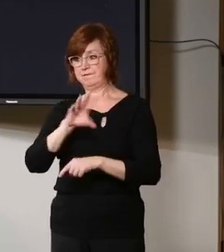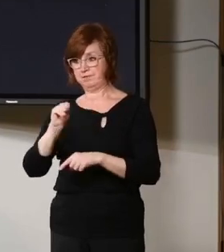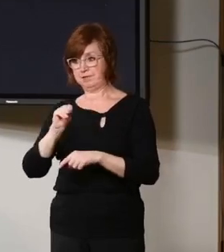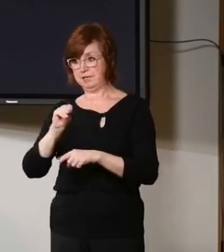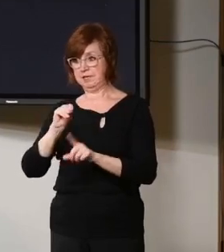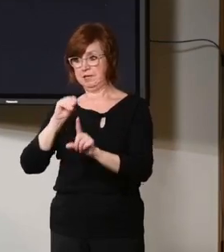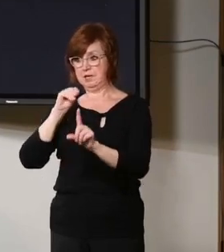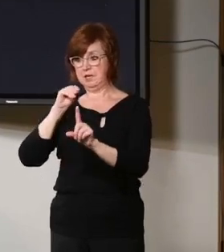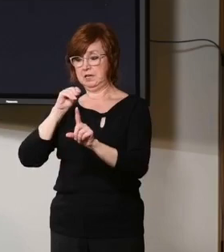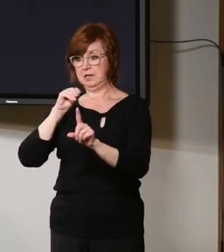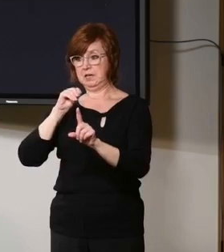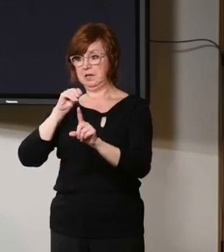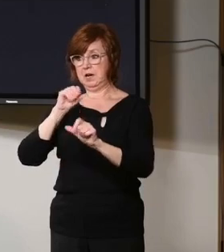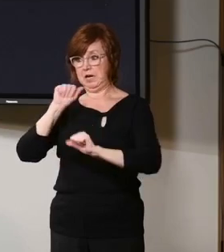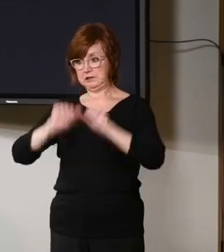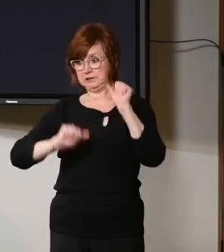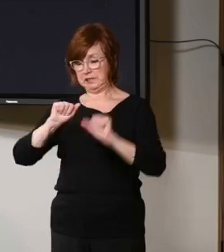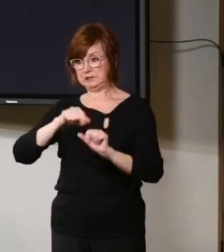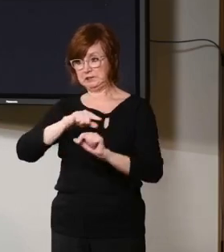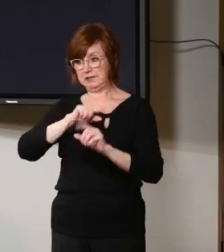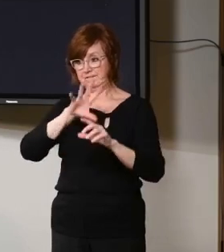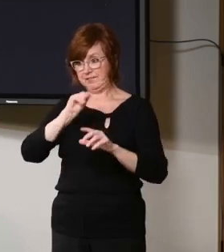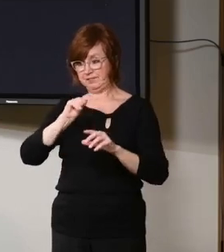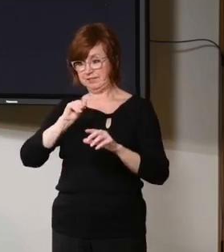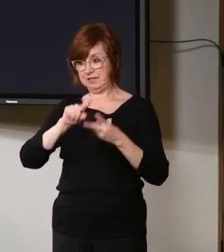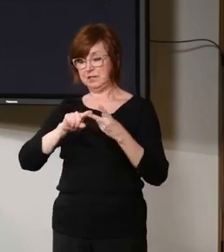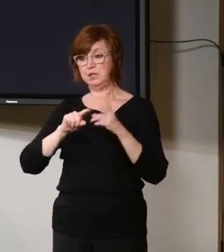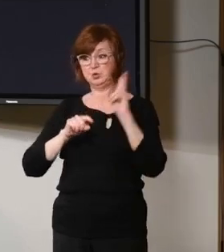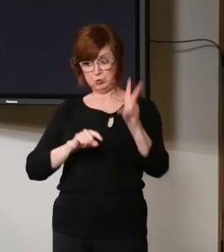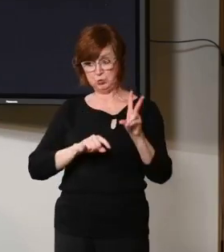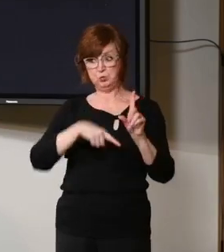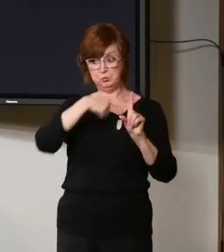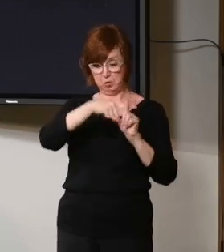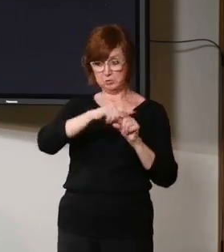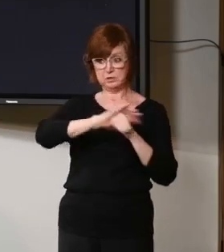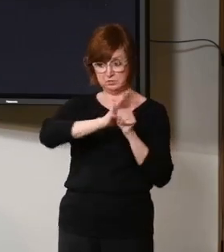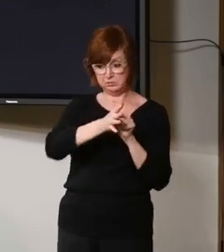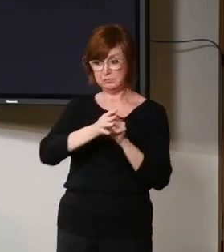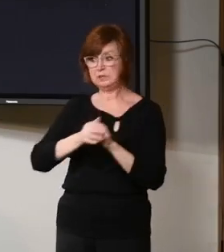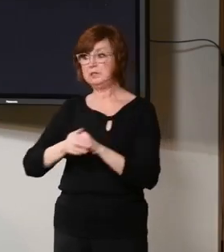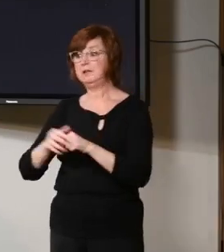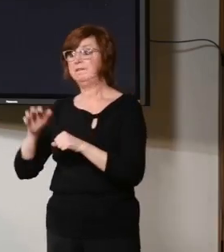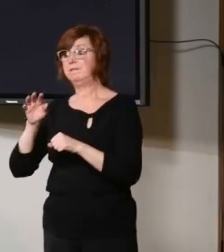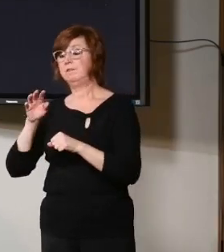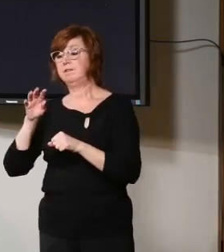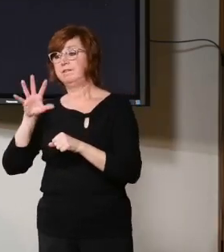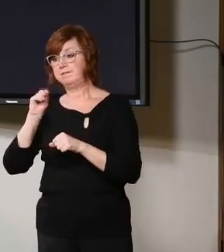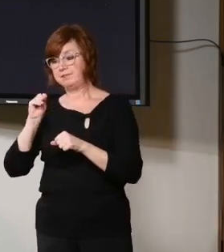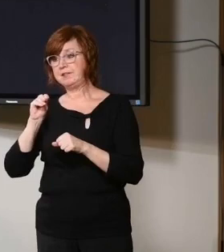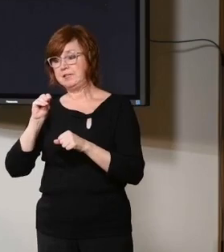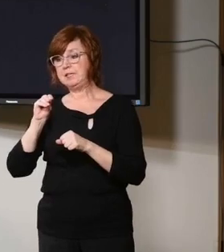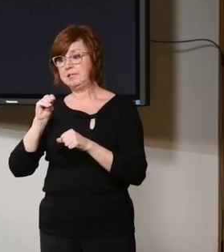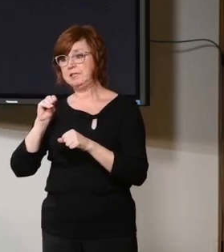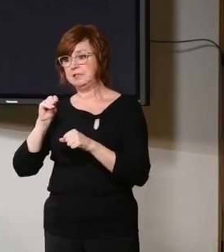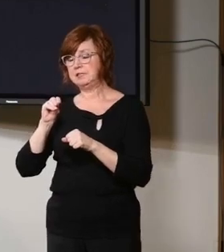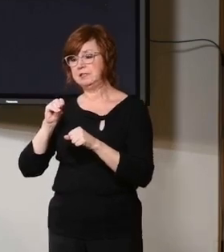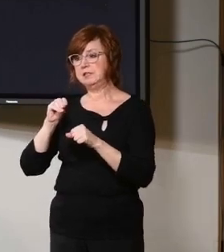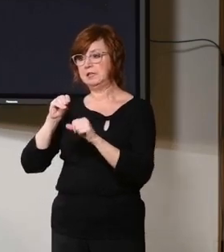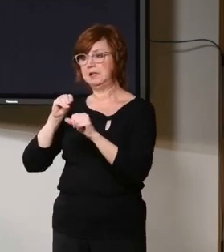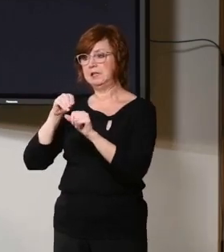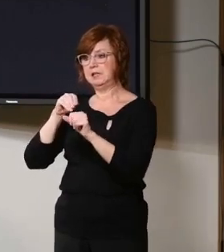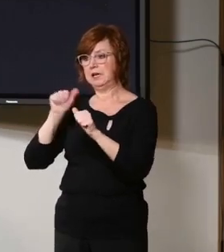symptoms. 2 are positive, but that communication has gone out to everyone who attended that event. An